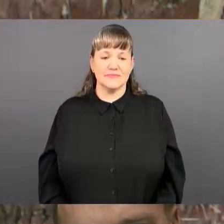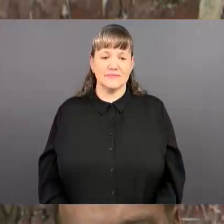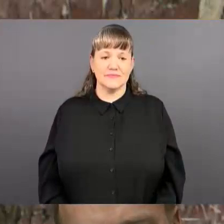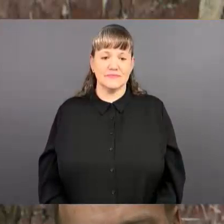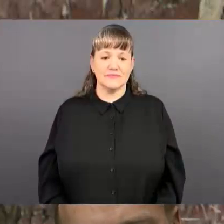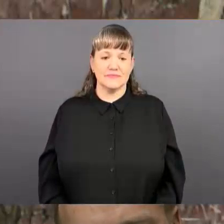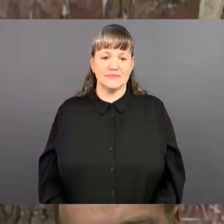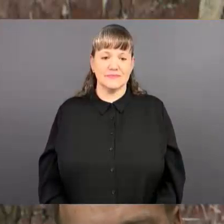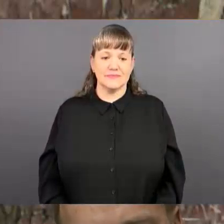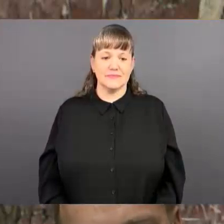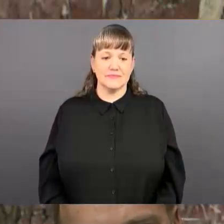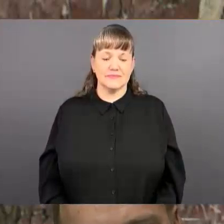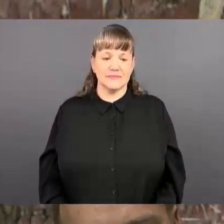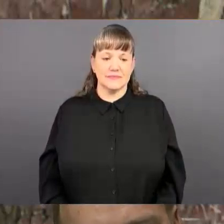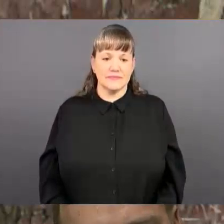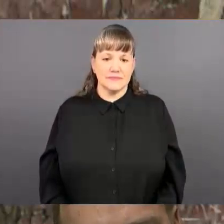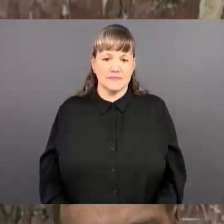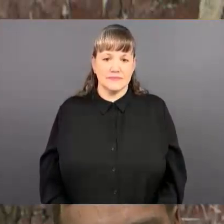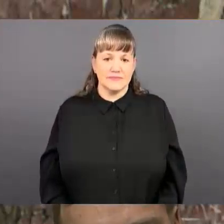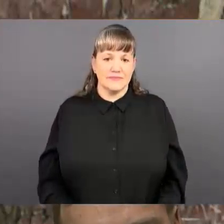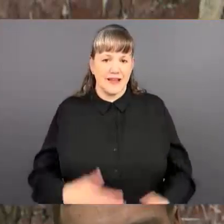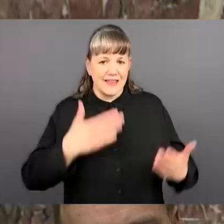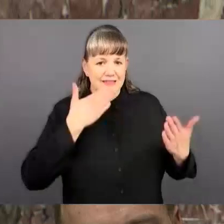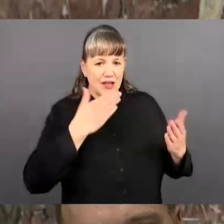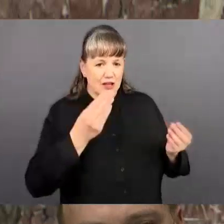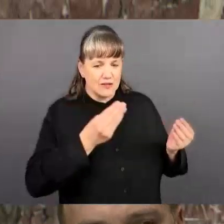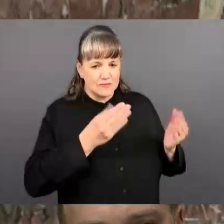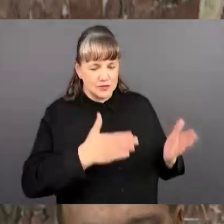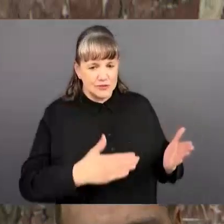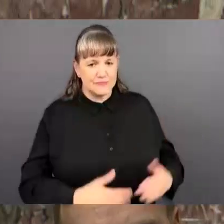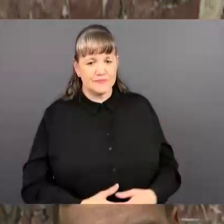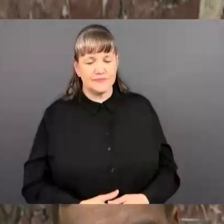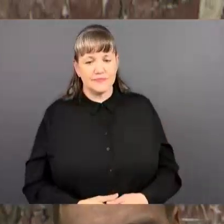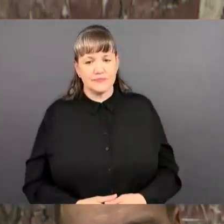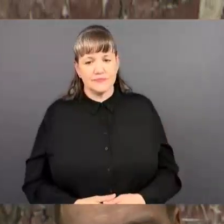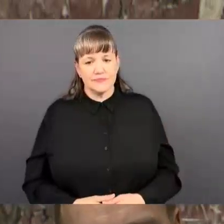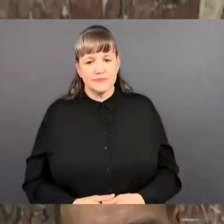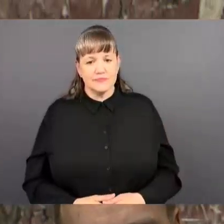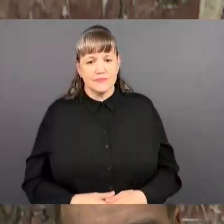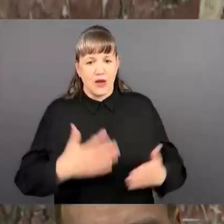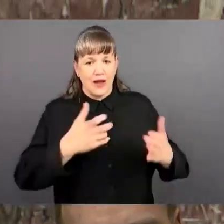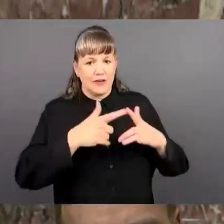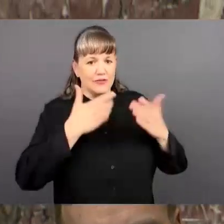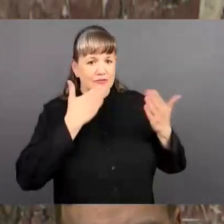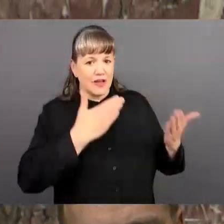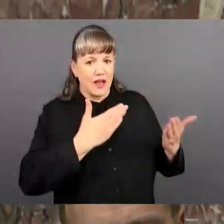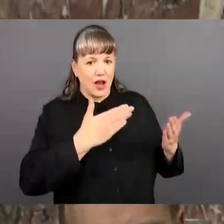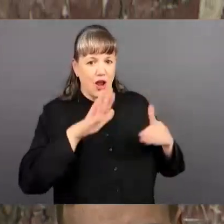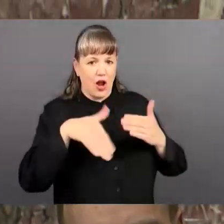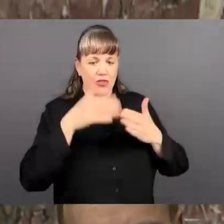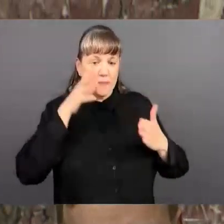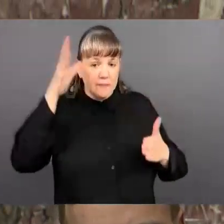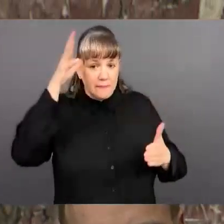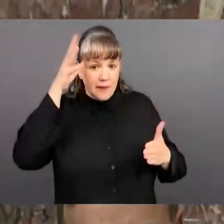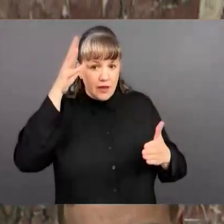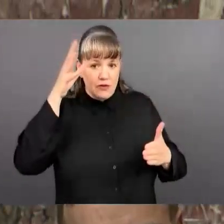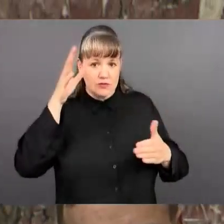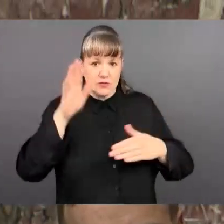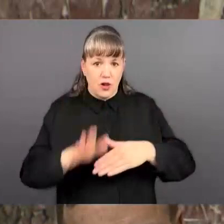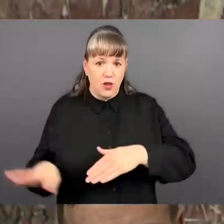Thank you, Honourable Speaker. And I want to begin by thanking all the parents from across the province and any of the partner organizations who